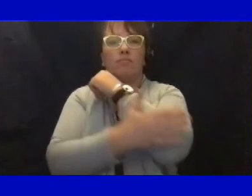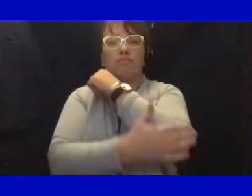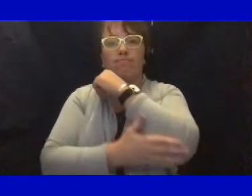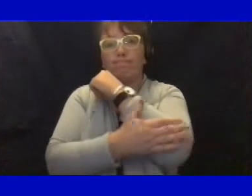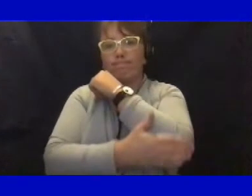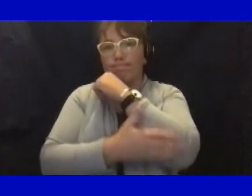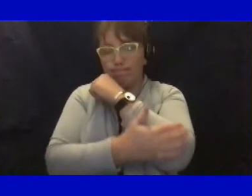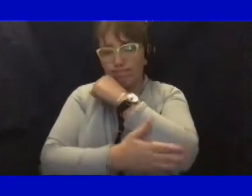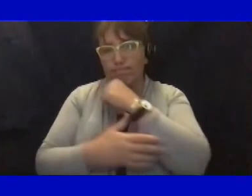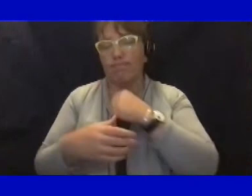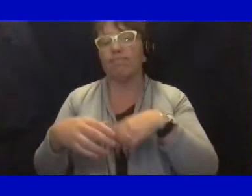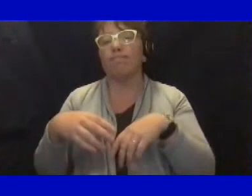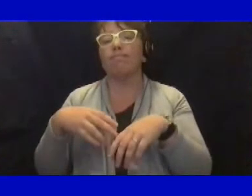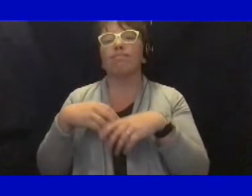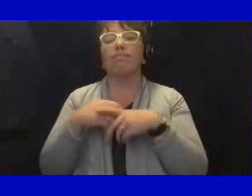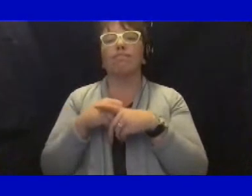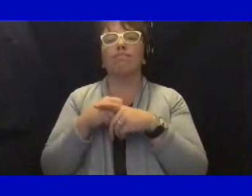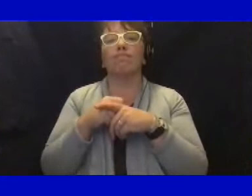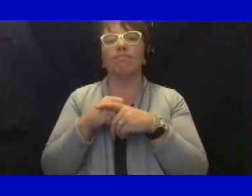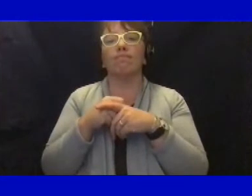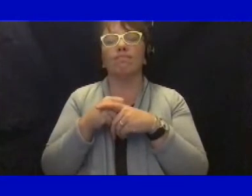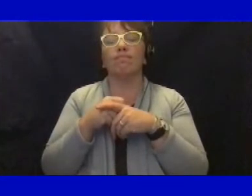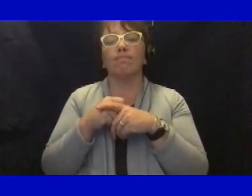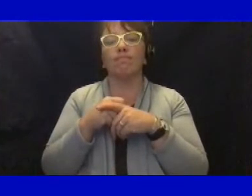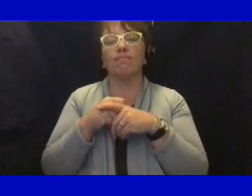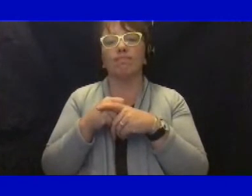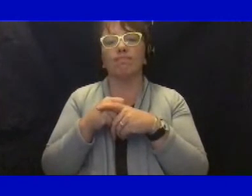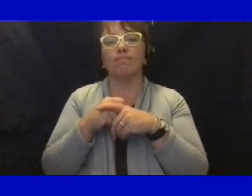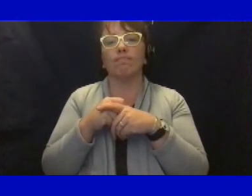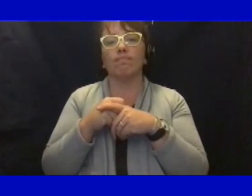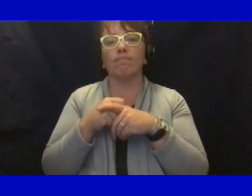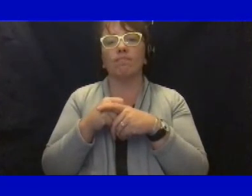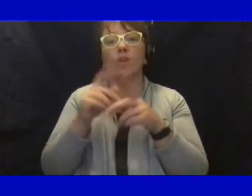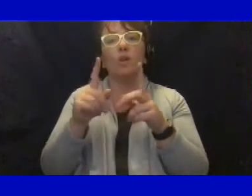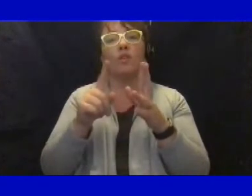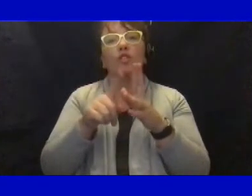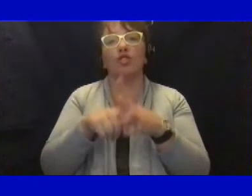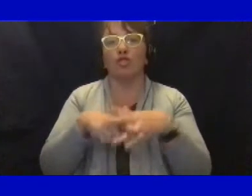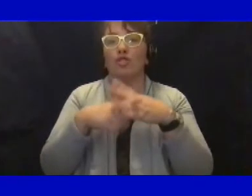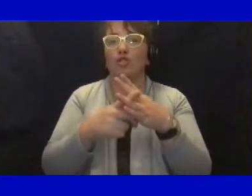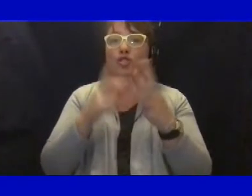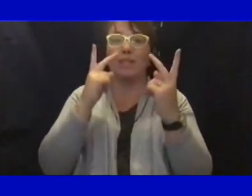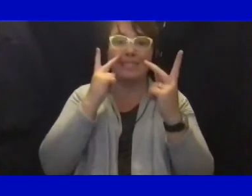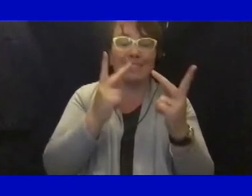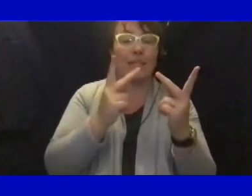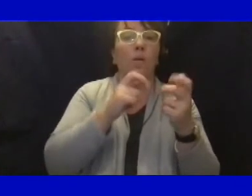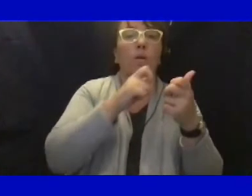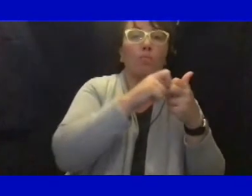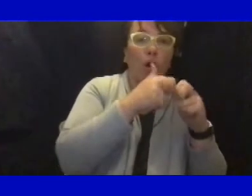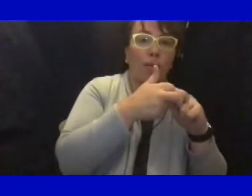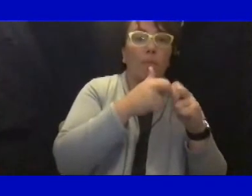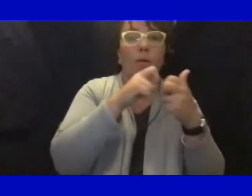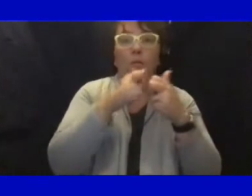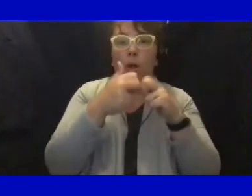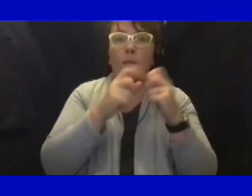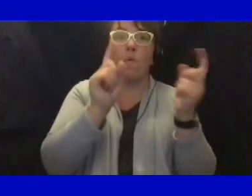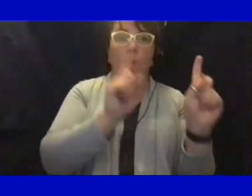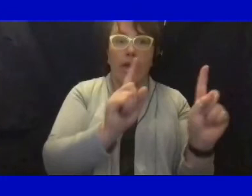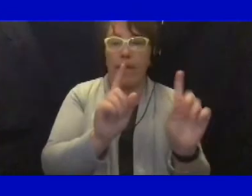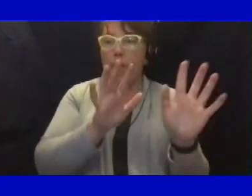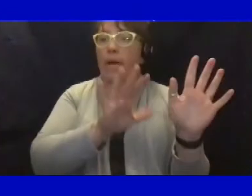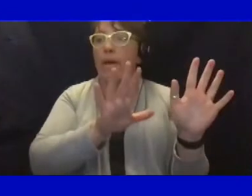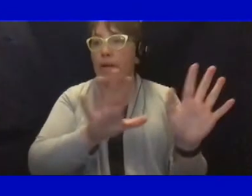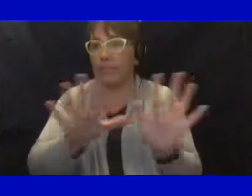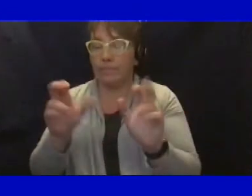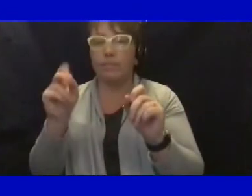for problem areas. And so they start marking where they see problem areas, and then they'll send us a map. And if you look at this